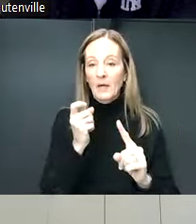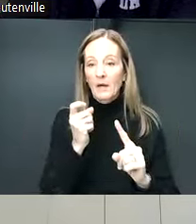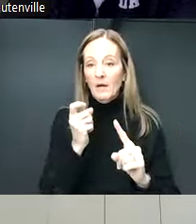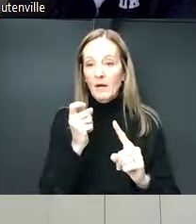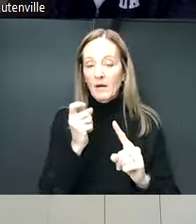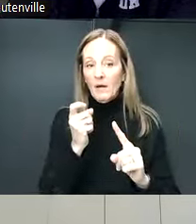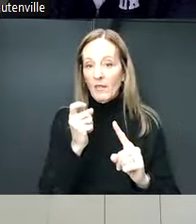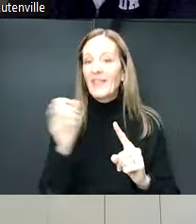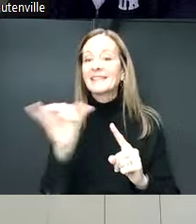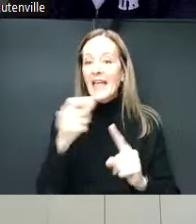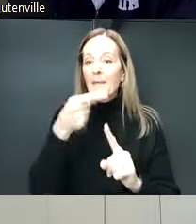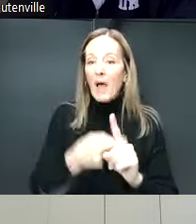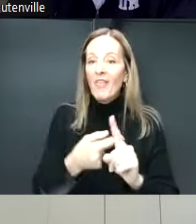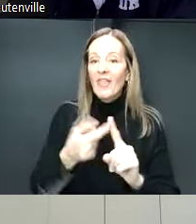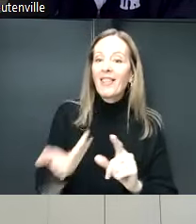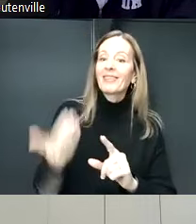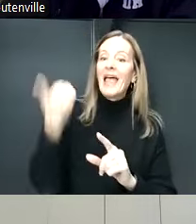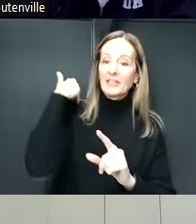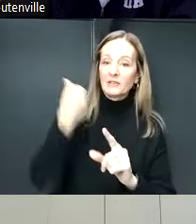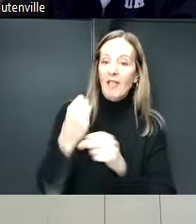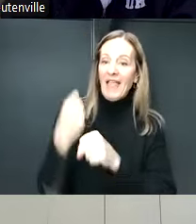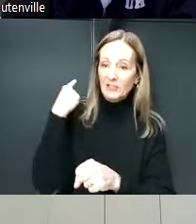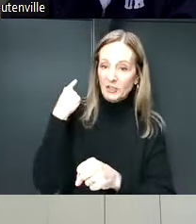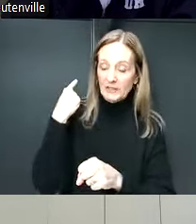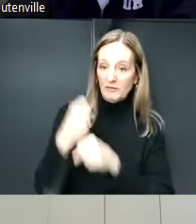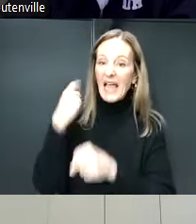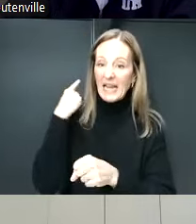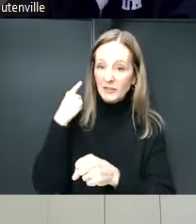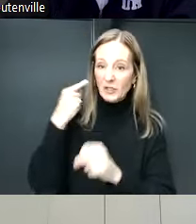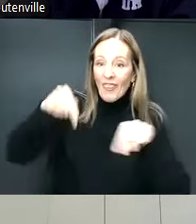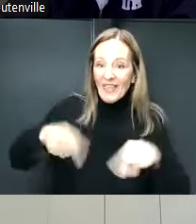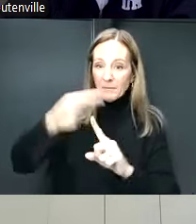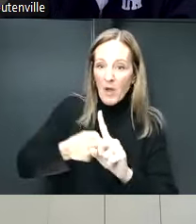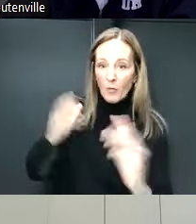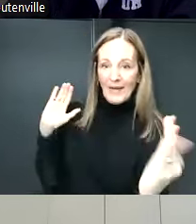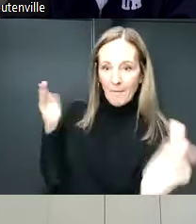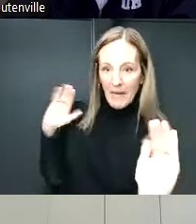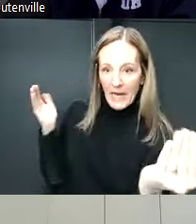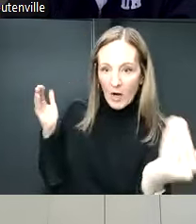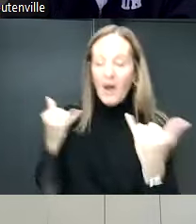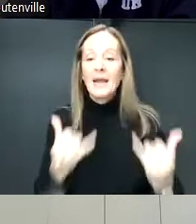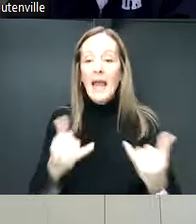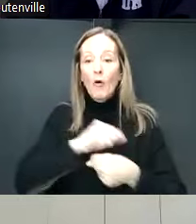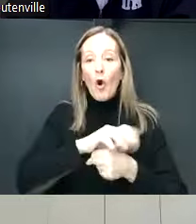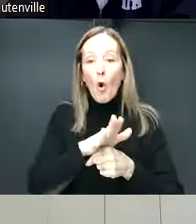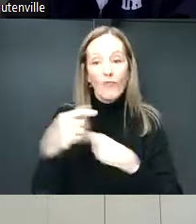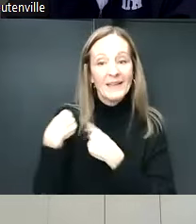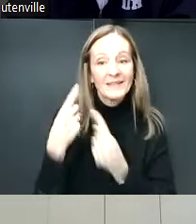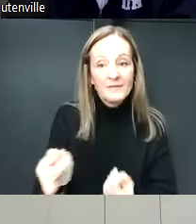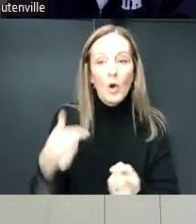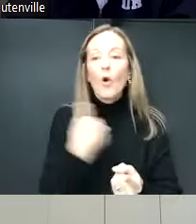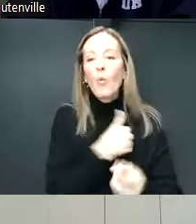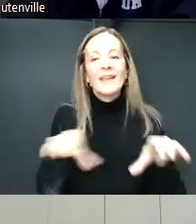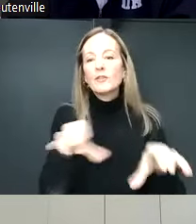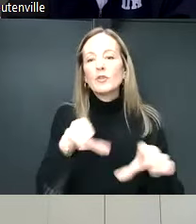year. Although since COVID, we started focusing on the month-to-month changes because